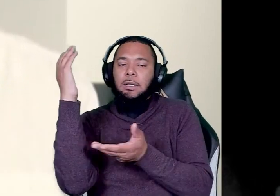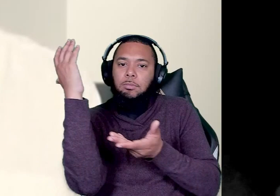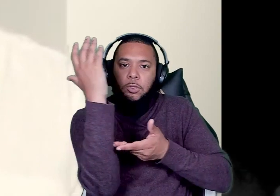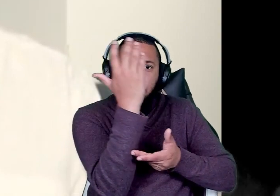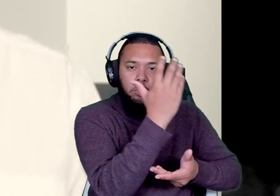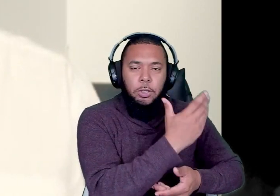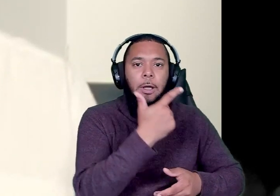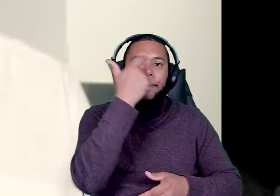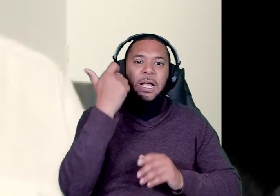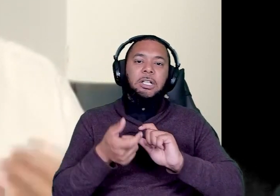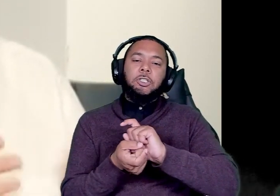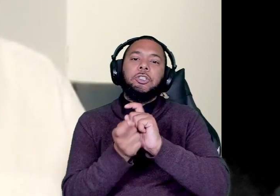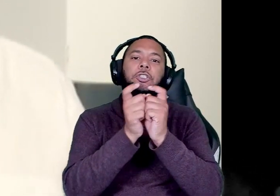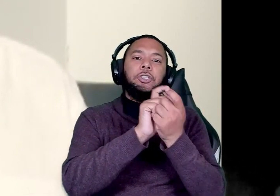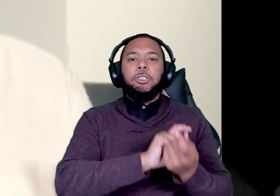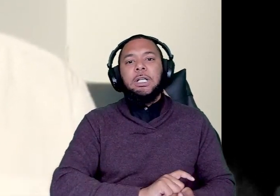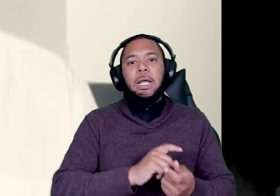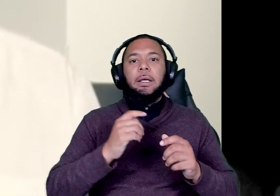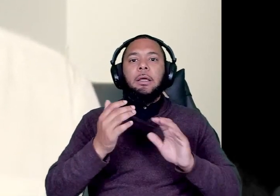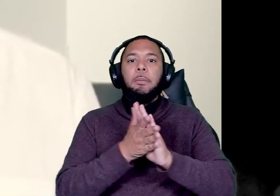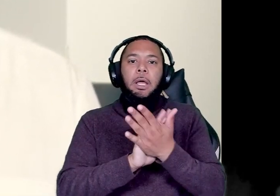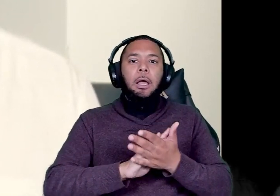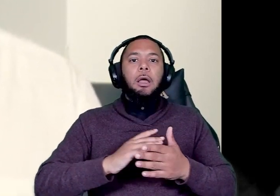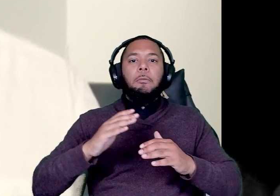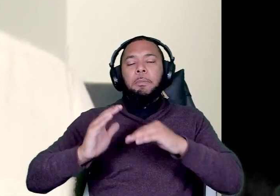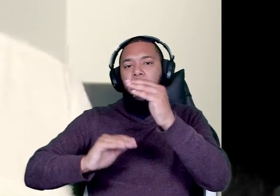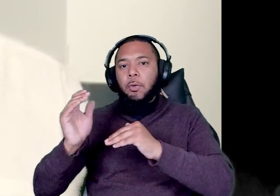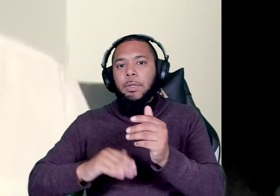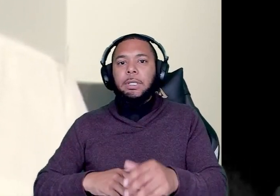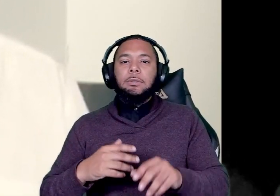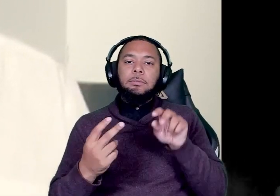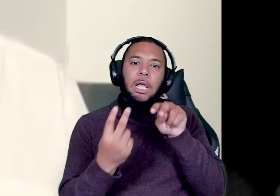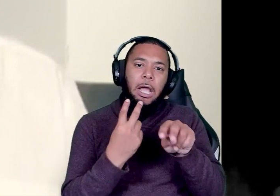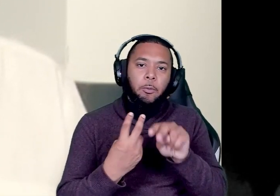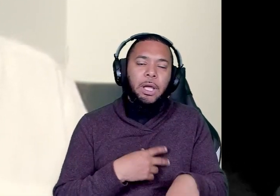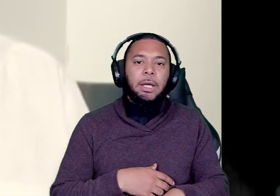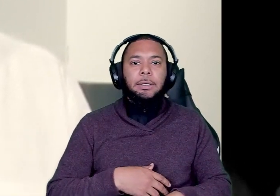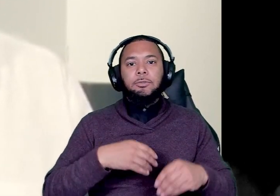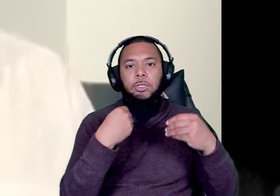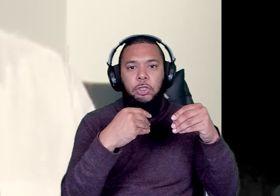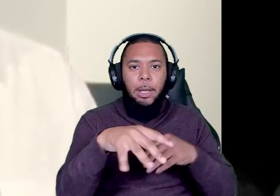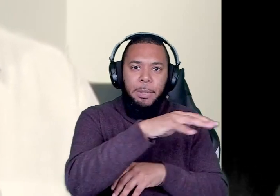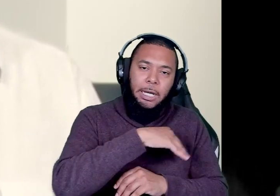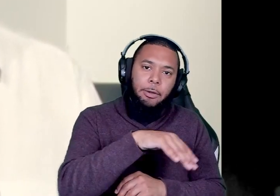divisions, shopping malls, highways, businesses, etc.